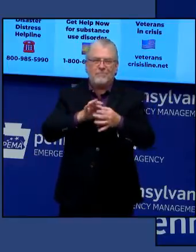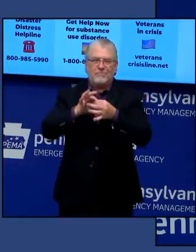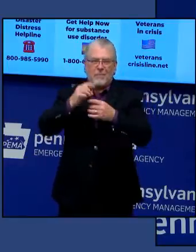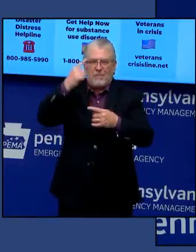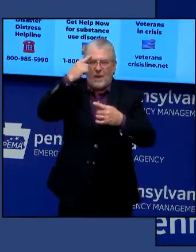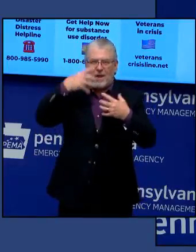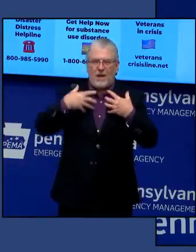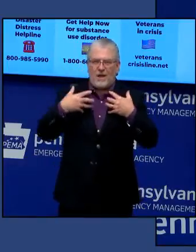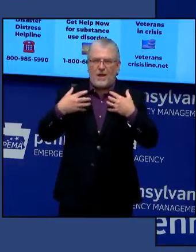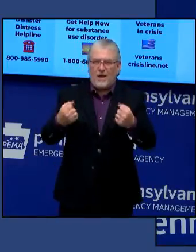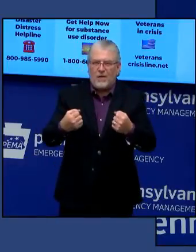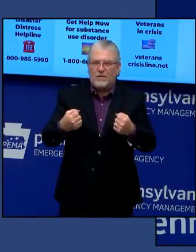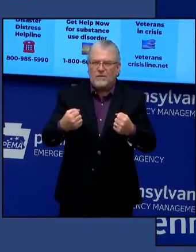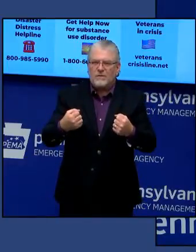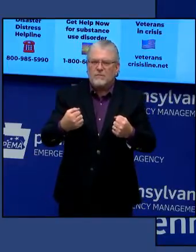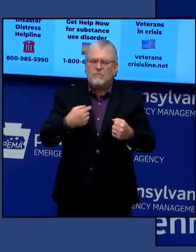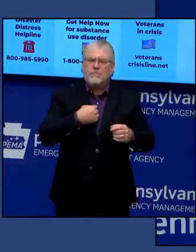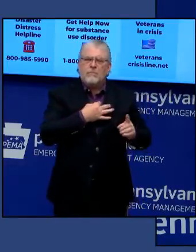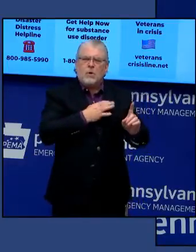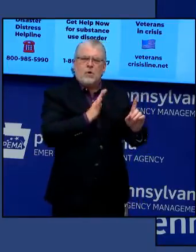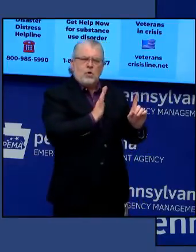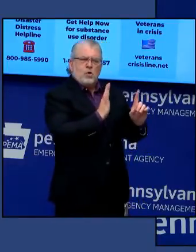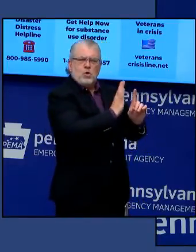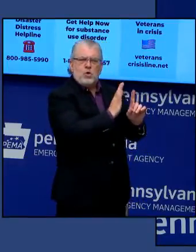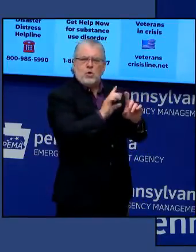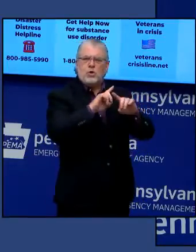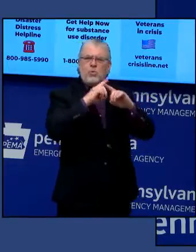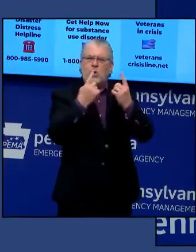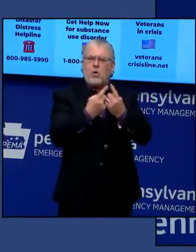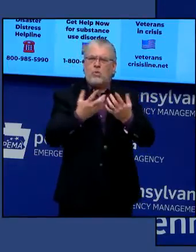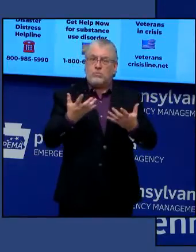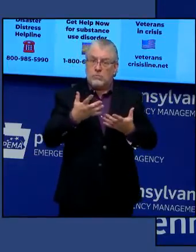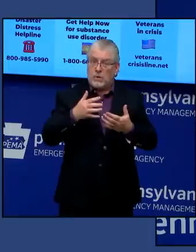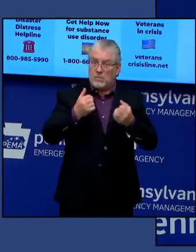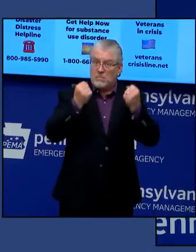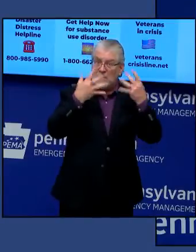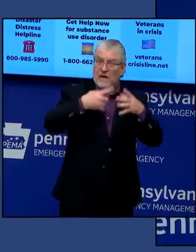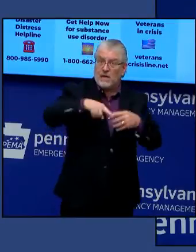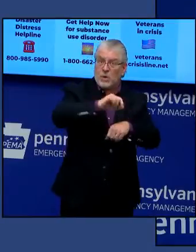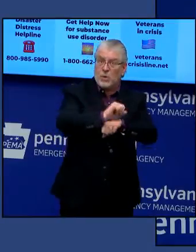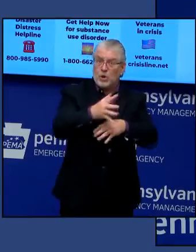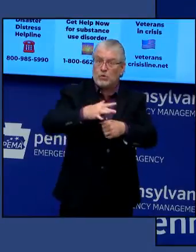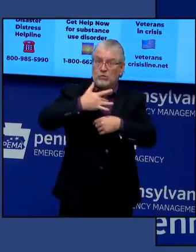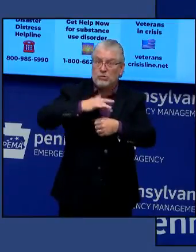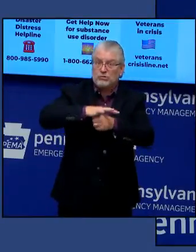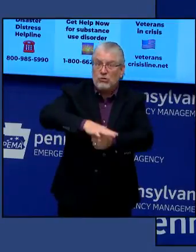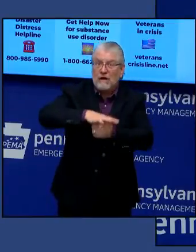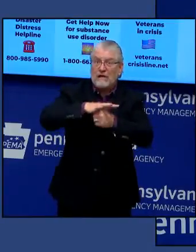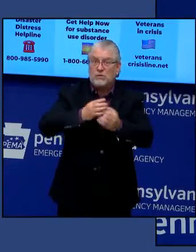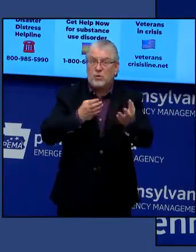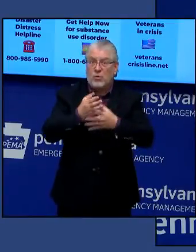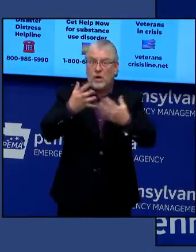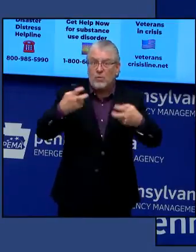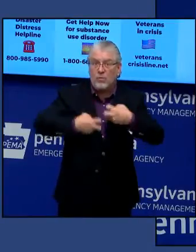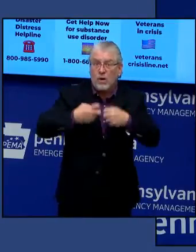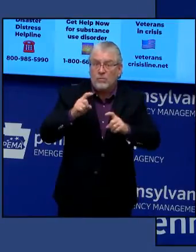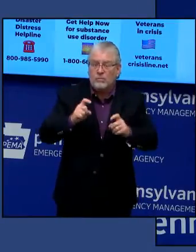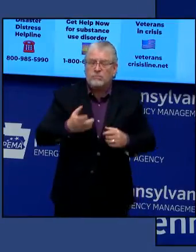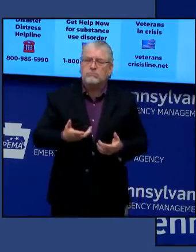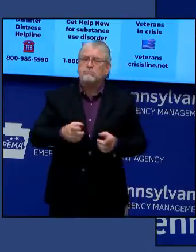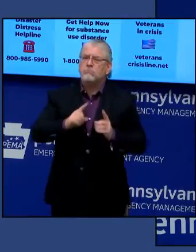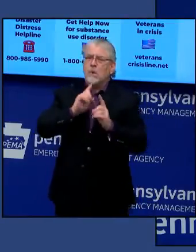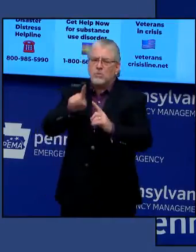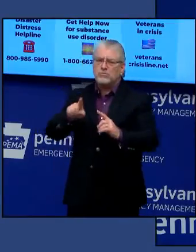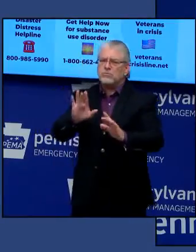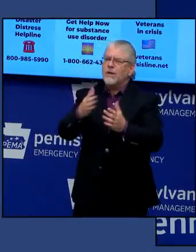professionals in all aspects of our department. We have talked about our epidemiologists or our disease detectives. We've talked